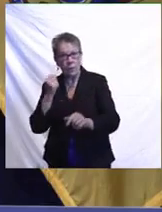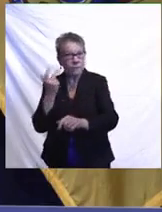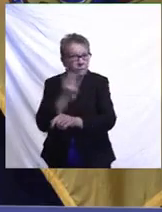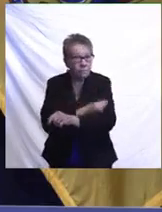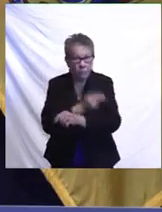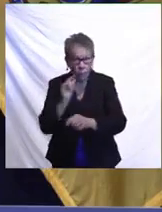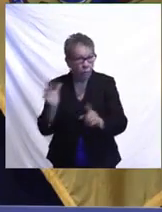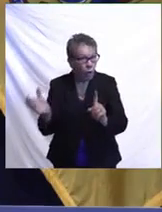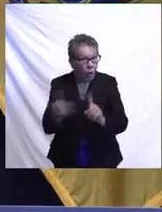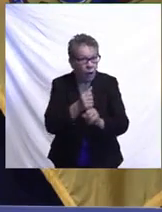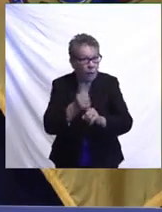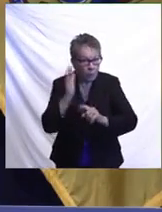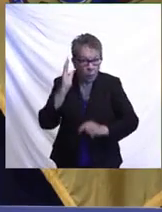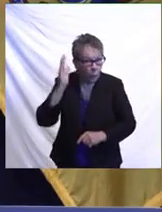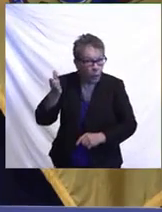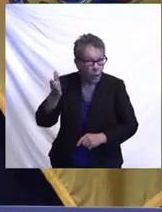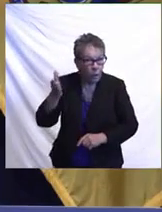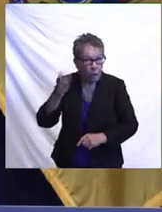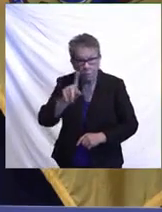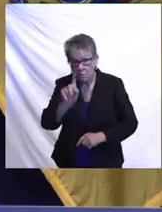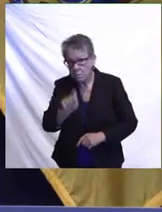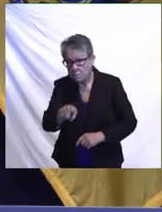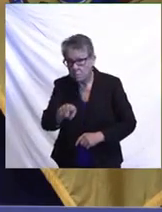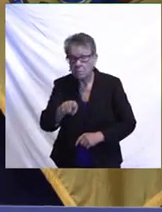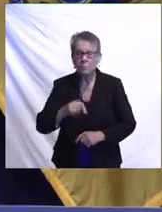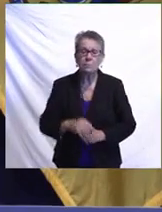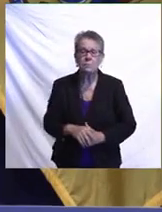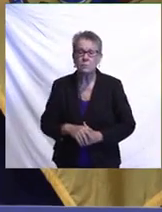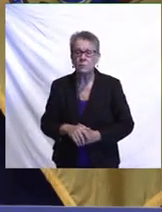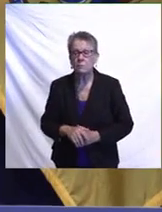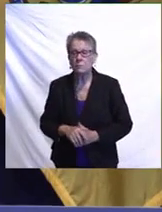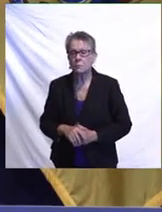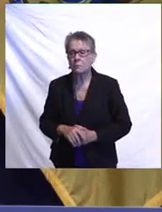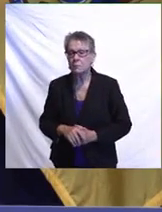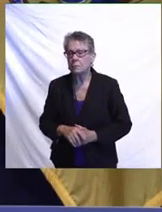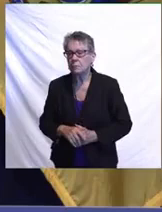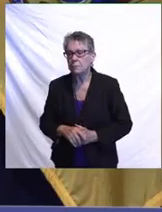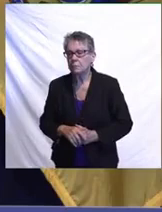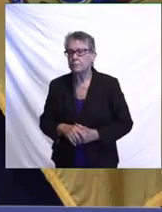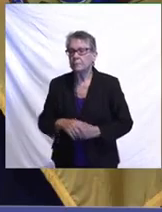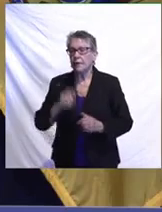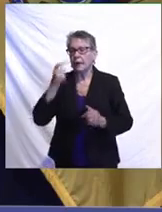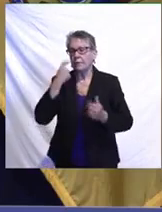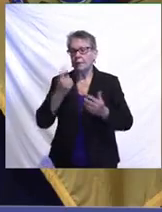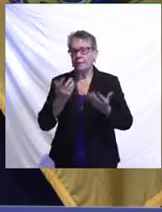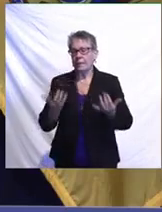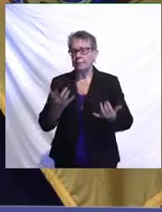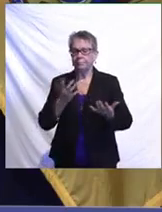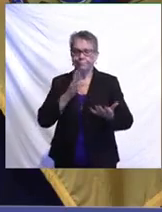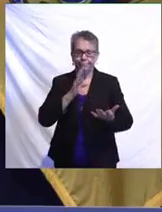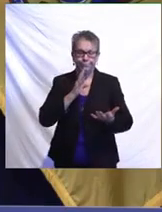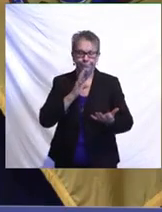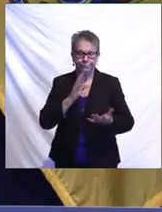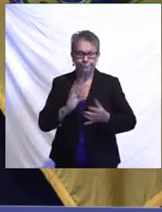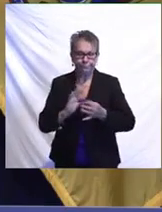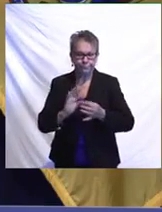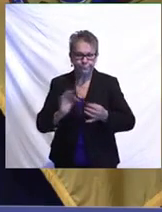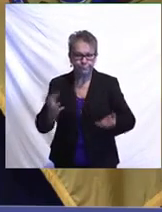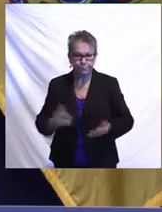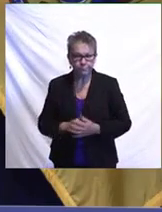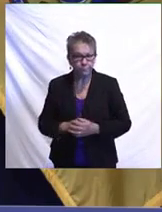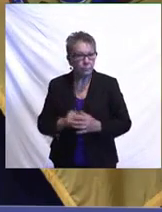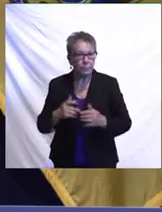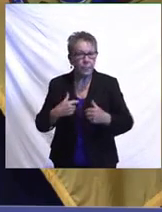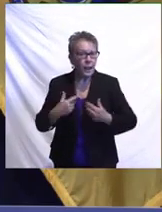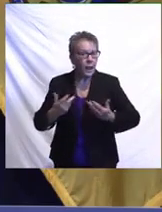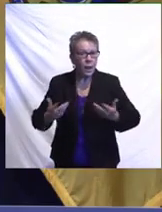again, I'll reiterate the health warning on the side of the cigarette package. We don't know a lot of the answers yet. And when I say we,